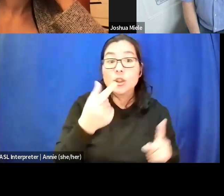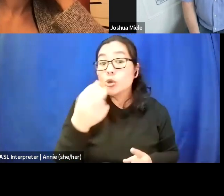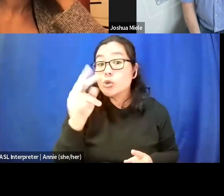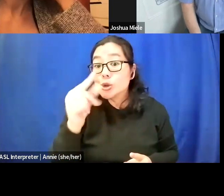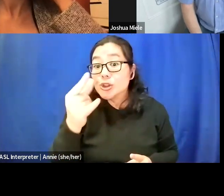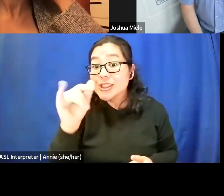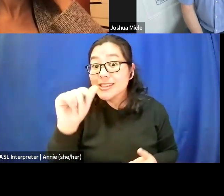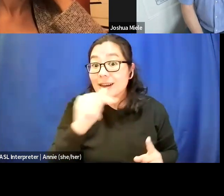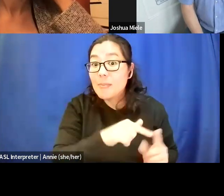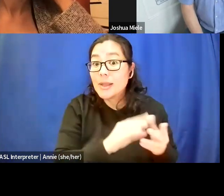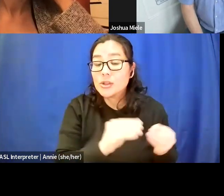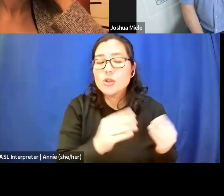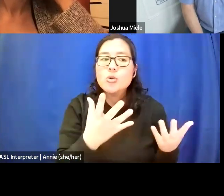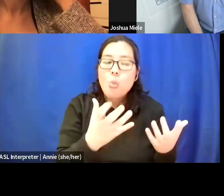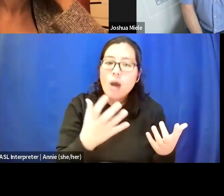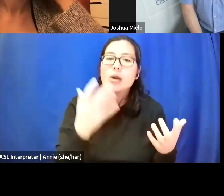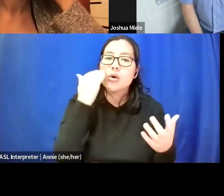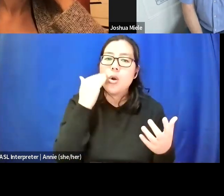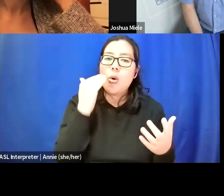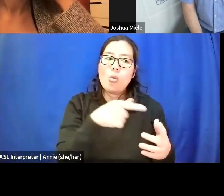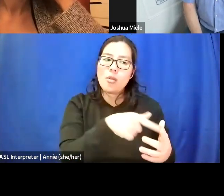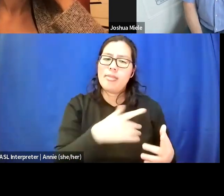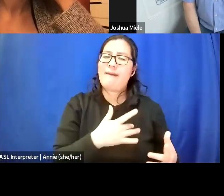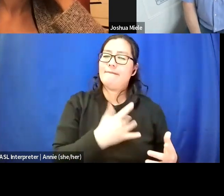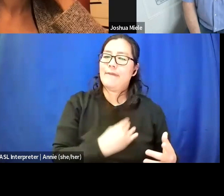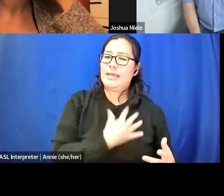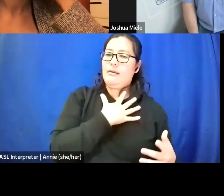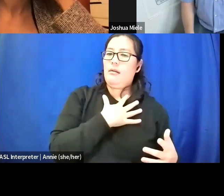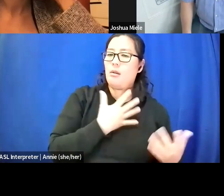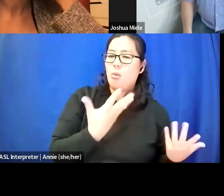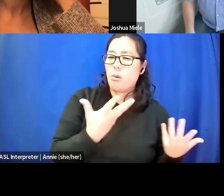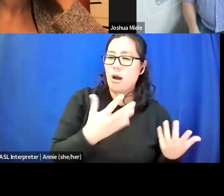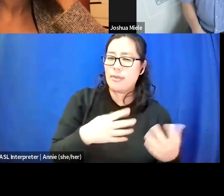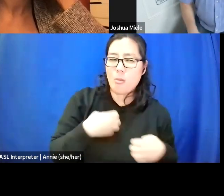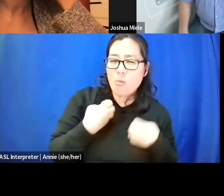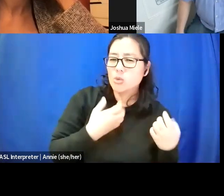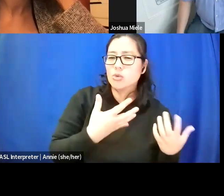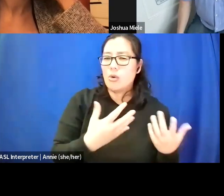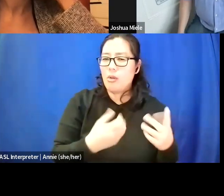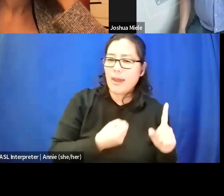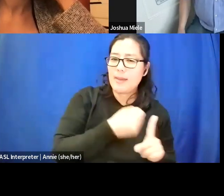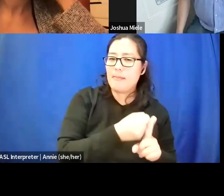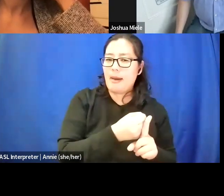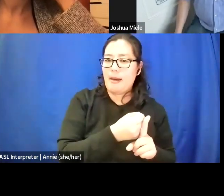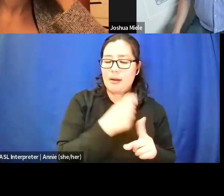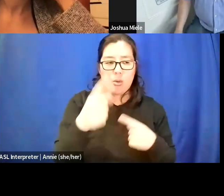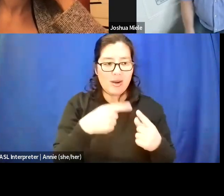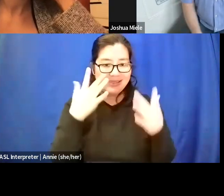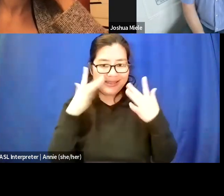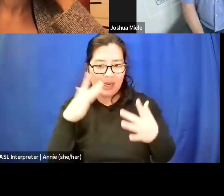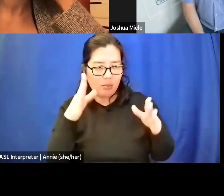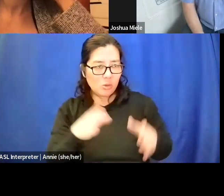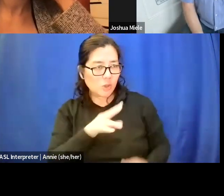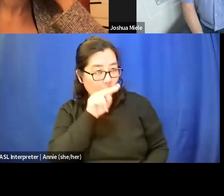the feel is, and what is the overall emotional impact when you look at this, which I'm